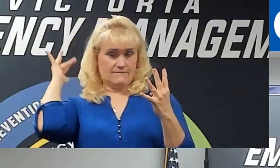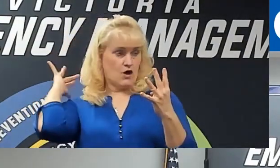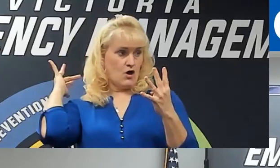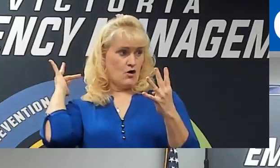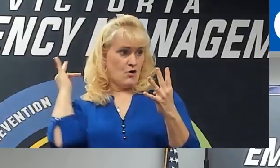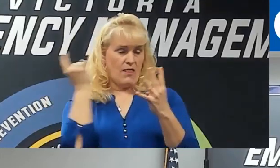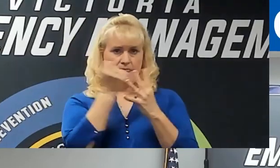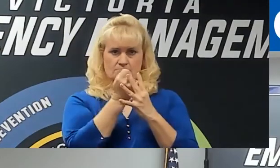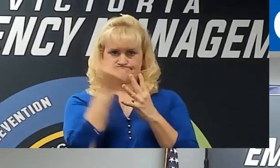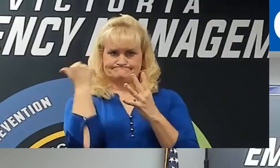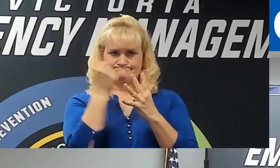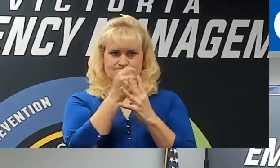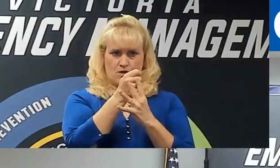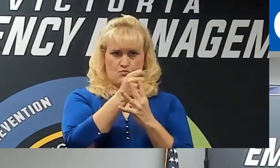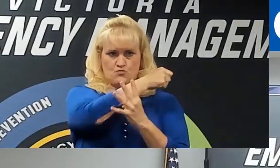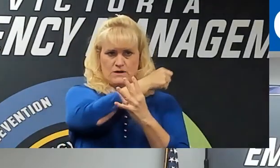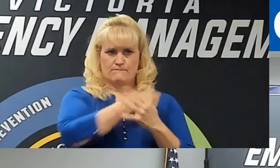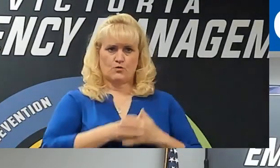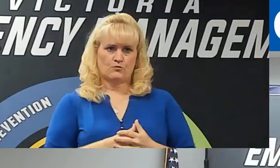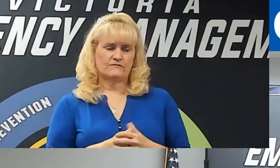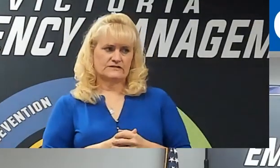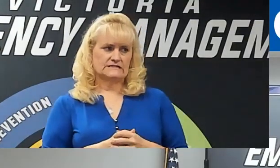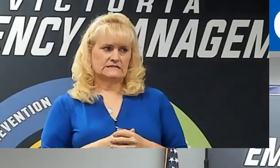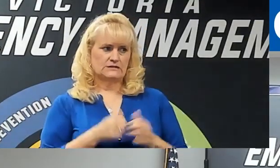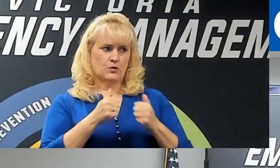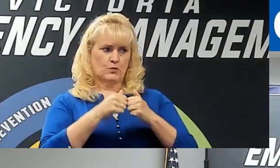removed. In this